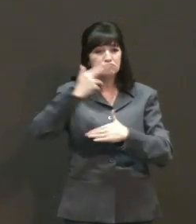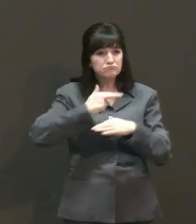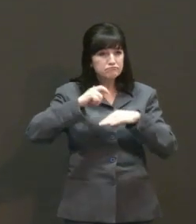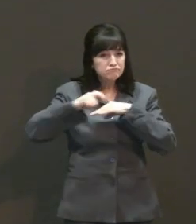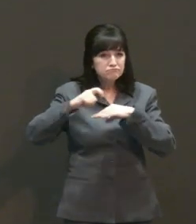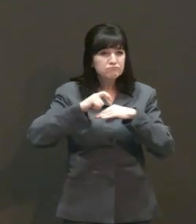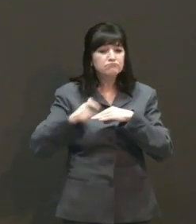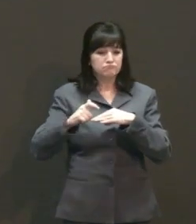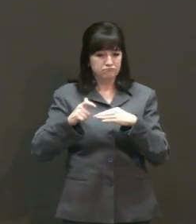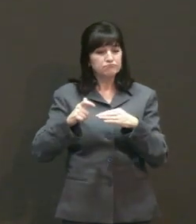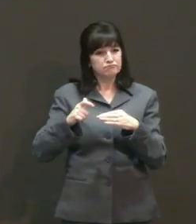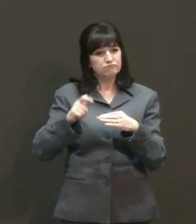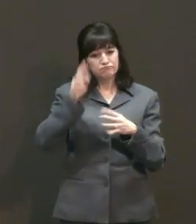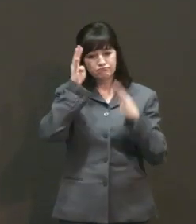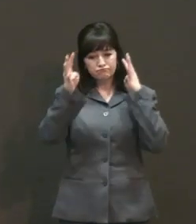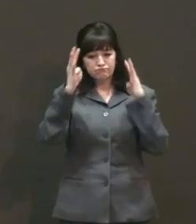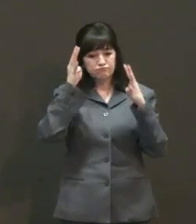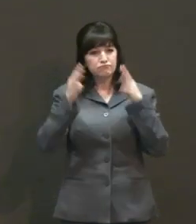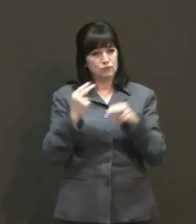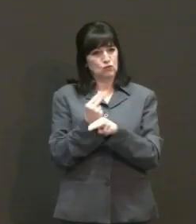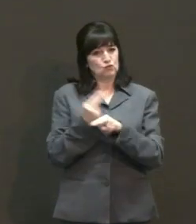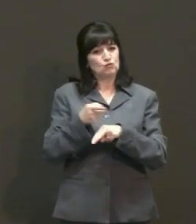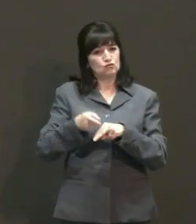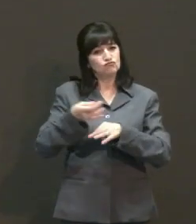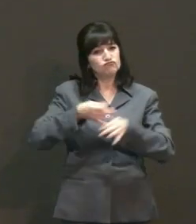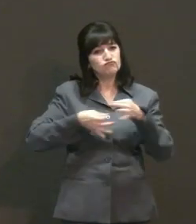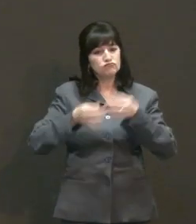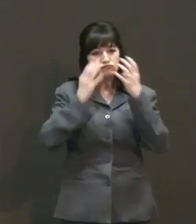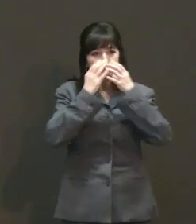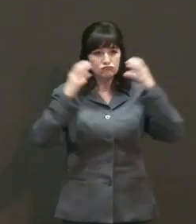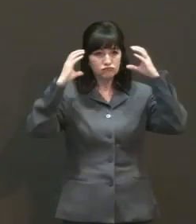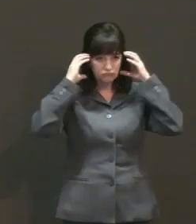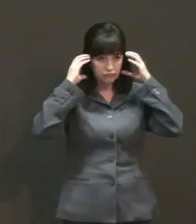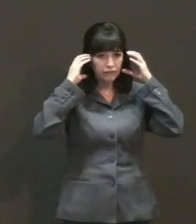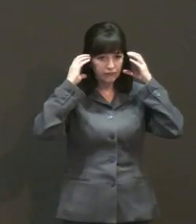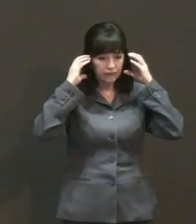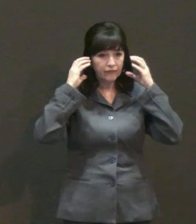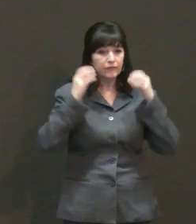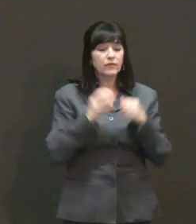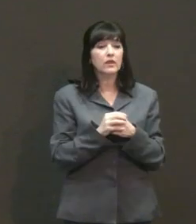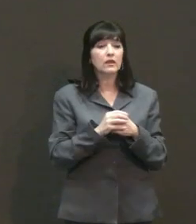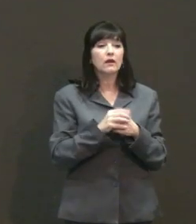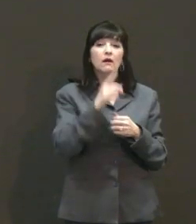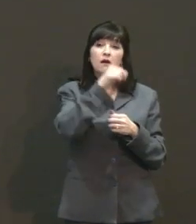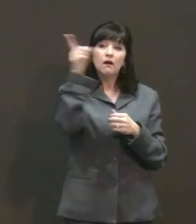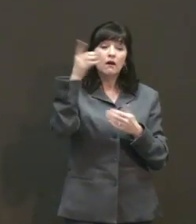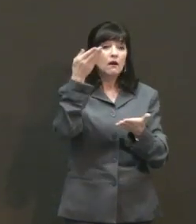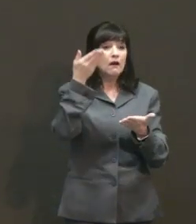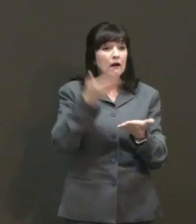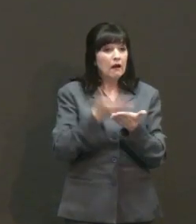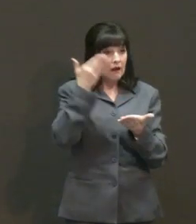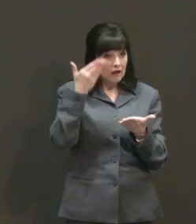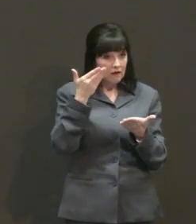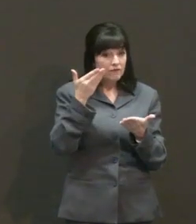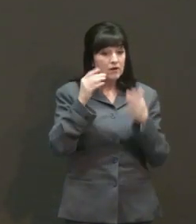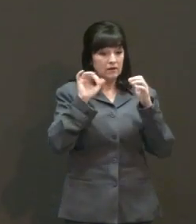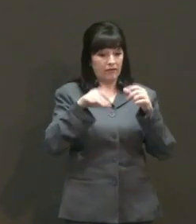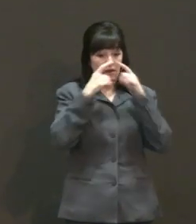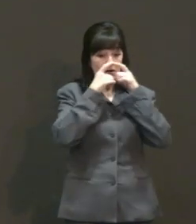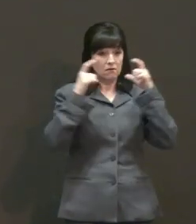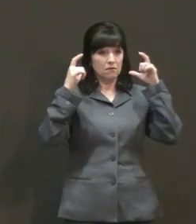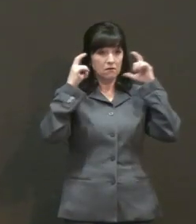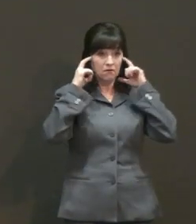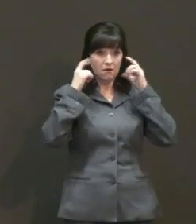There is limited evidence to suggest that the use of a cloth-faced covering during a pandemic can help